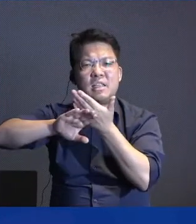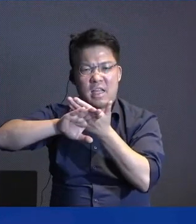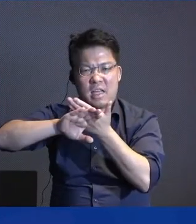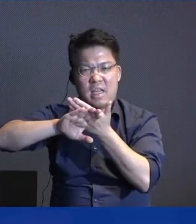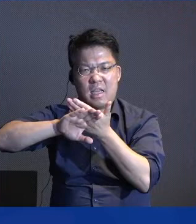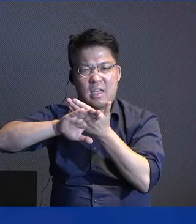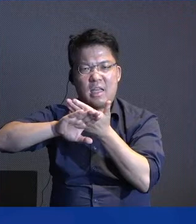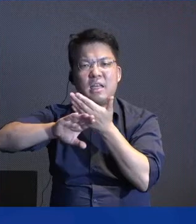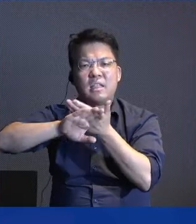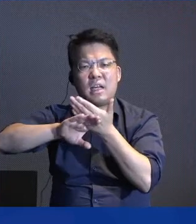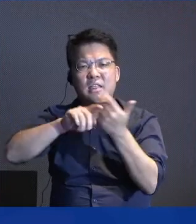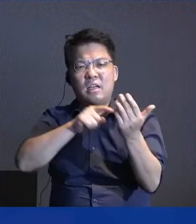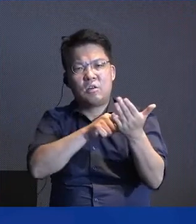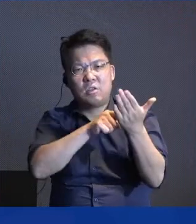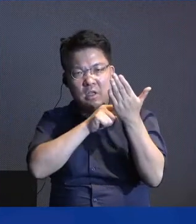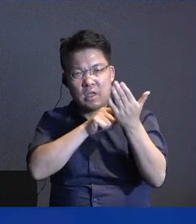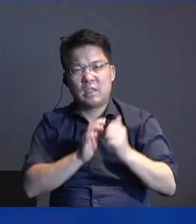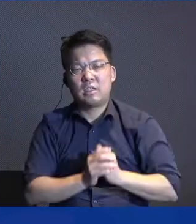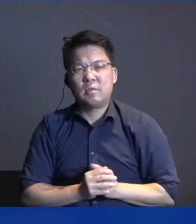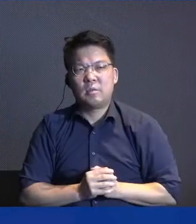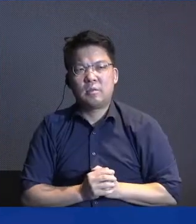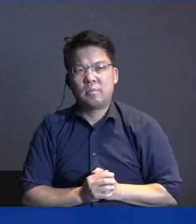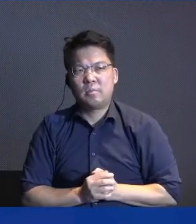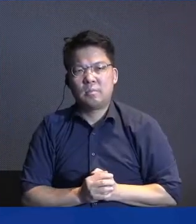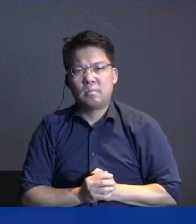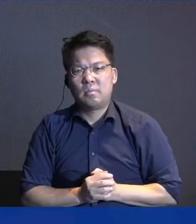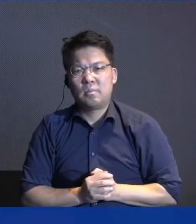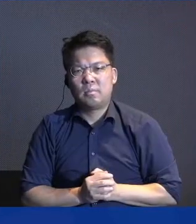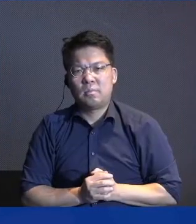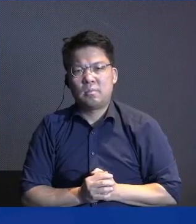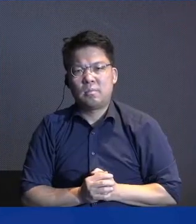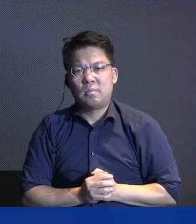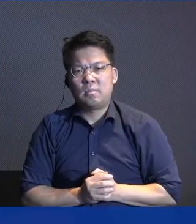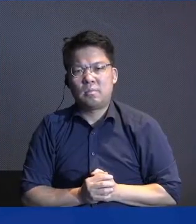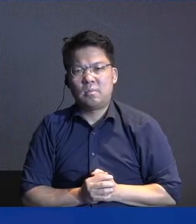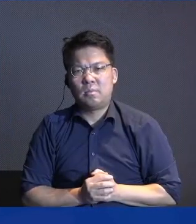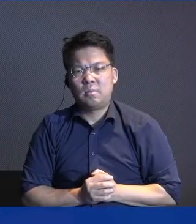suicidal ideation. Furthermore, suicide attempt.